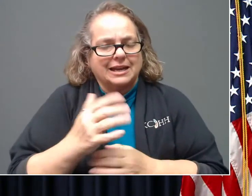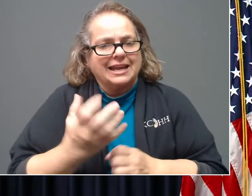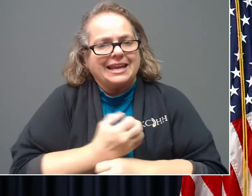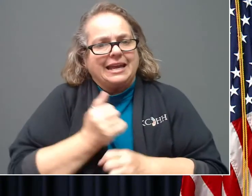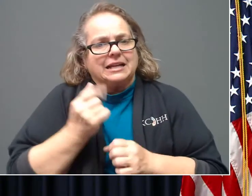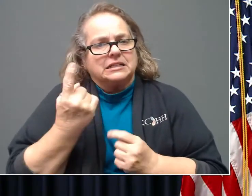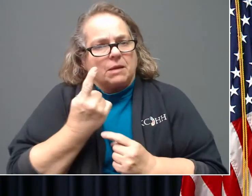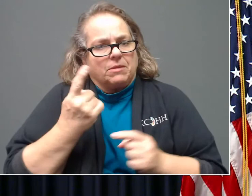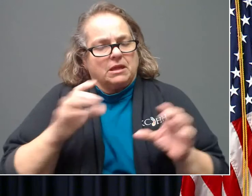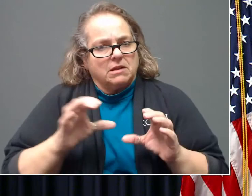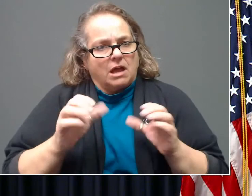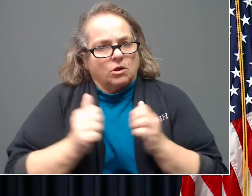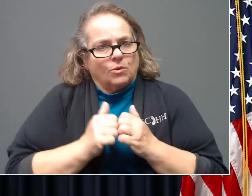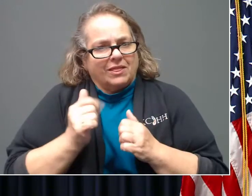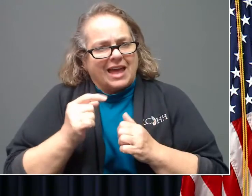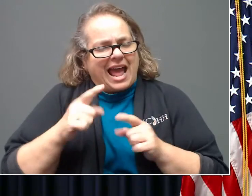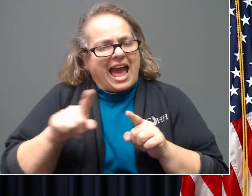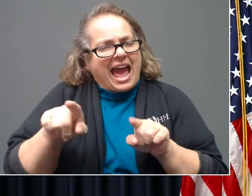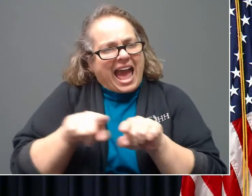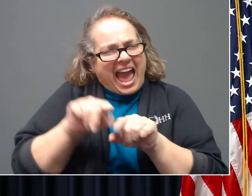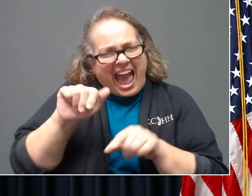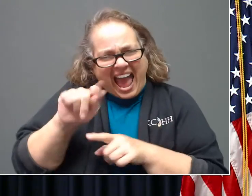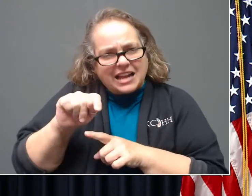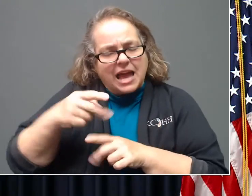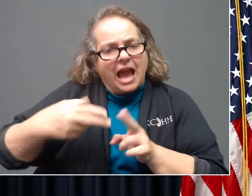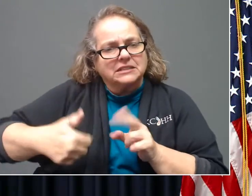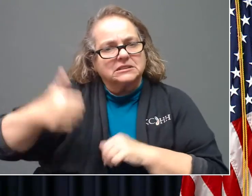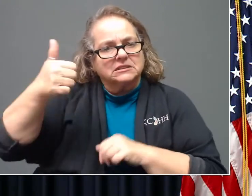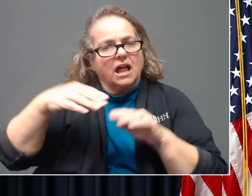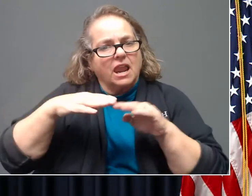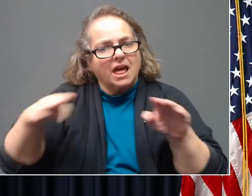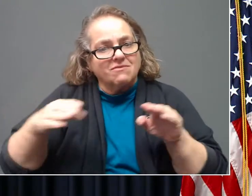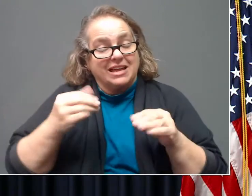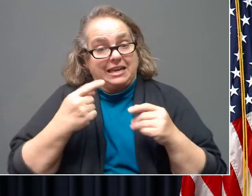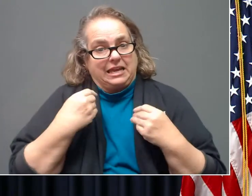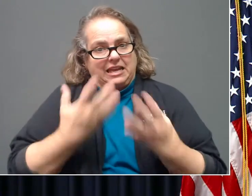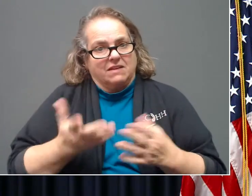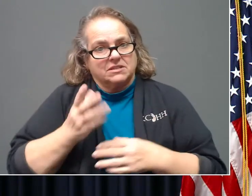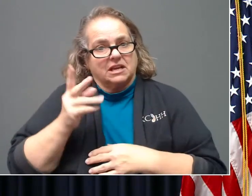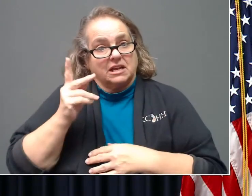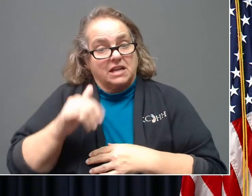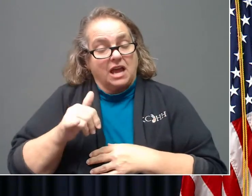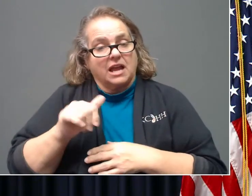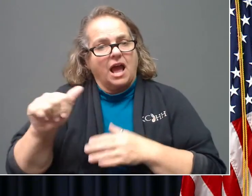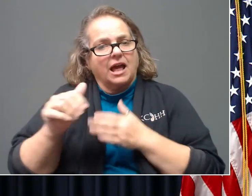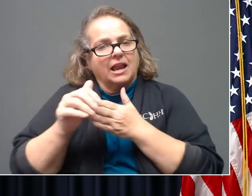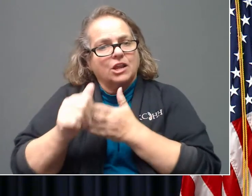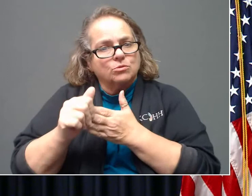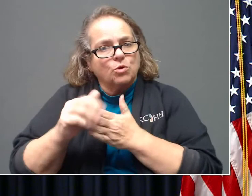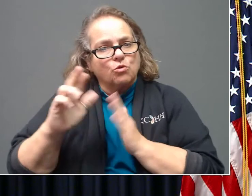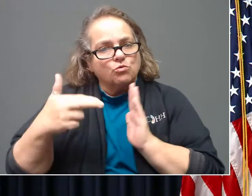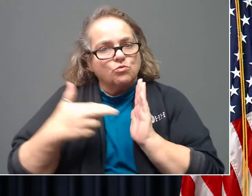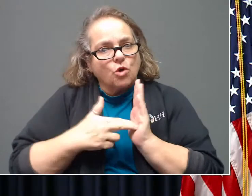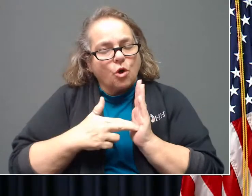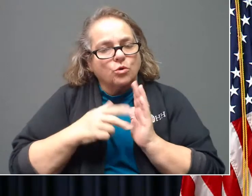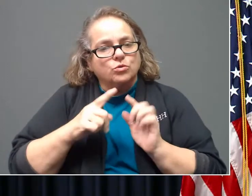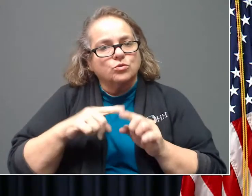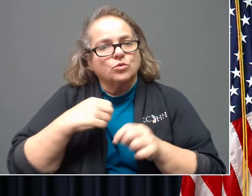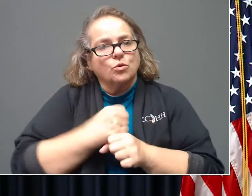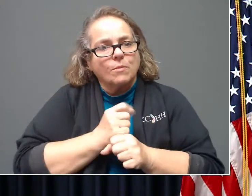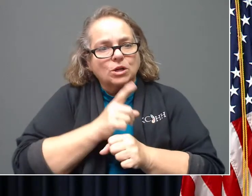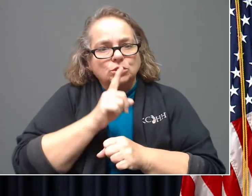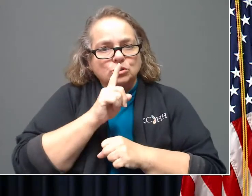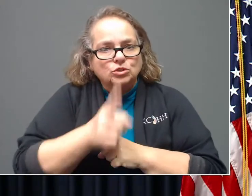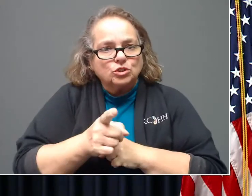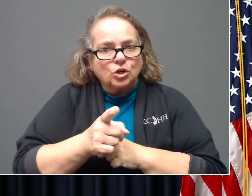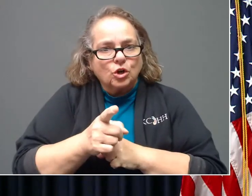highest level. I think this gives us in Kentucky a leadership role in making sure that